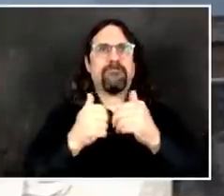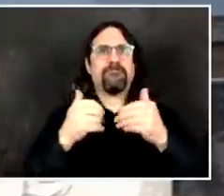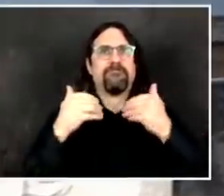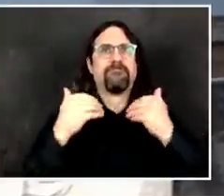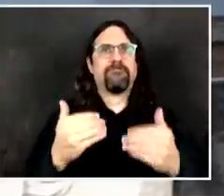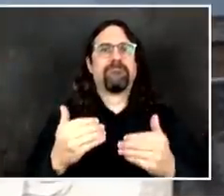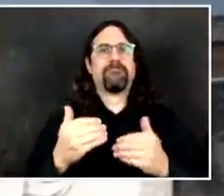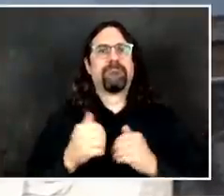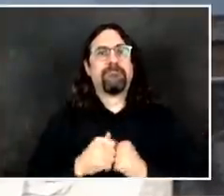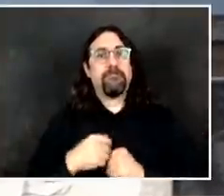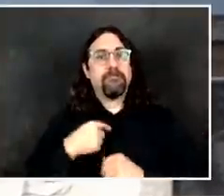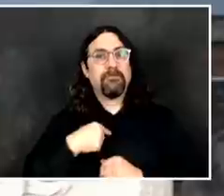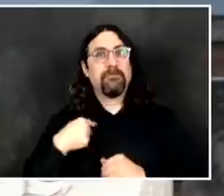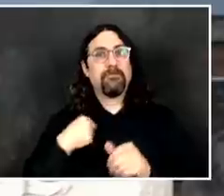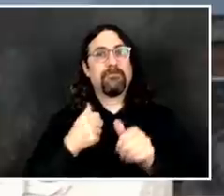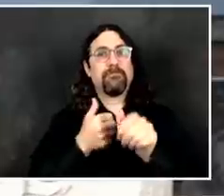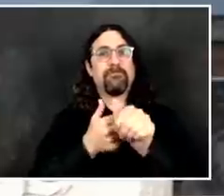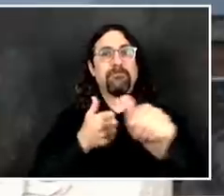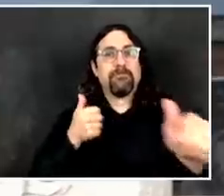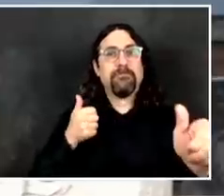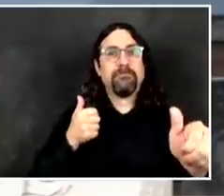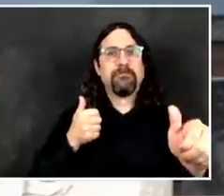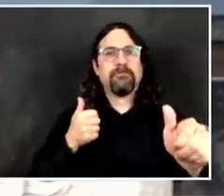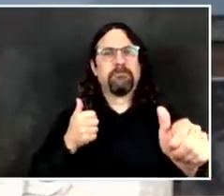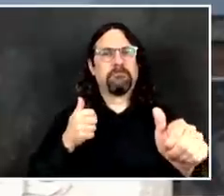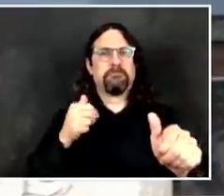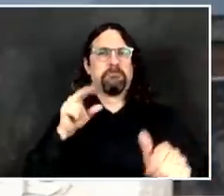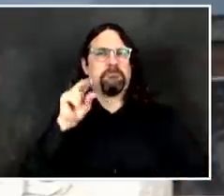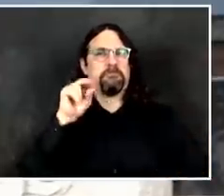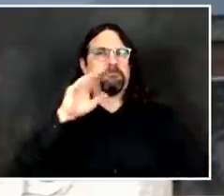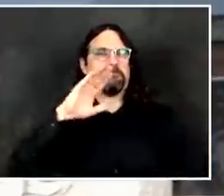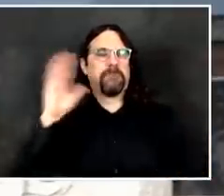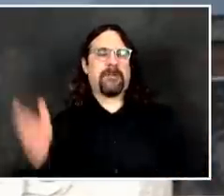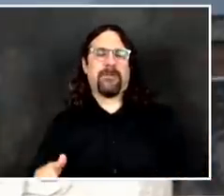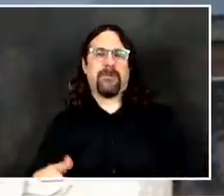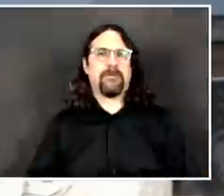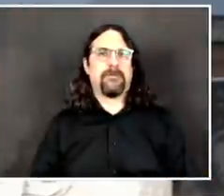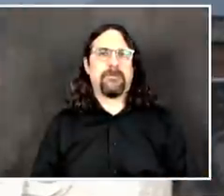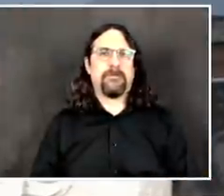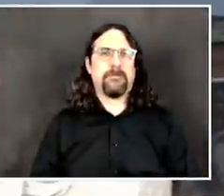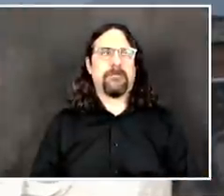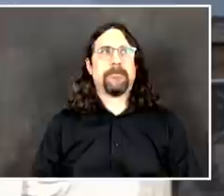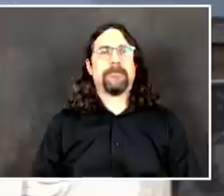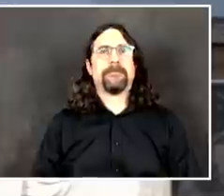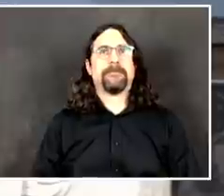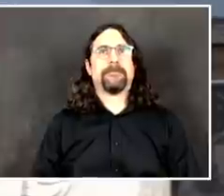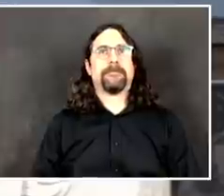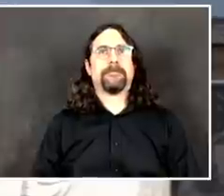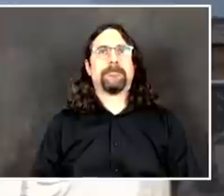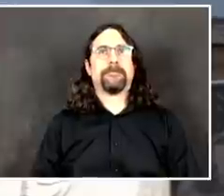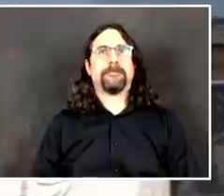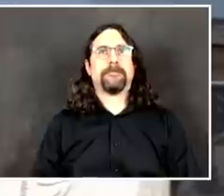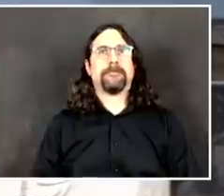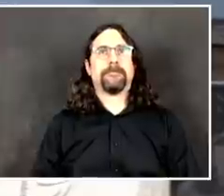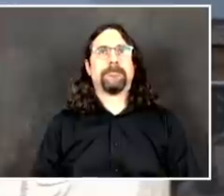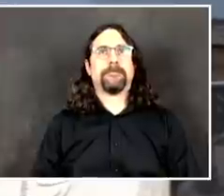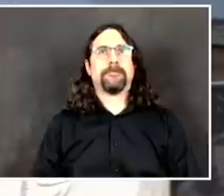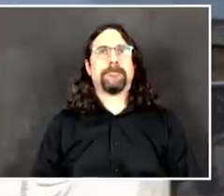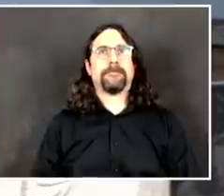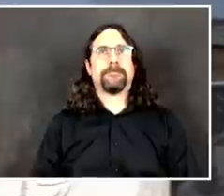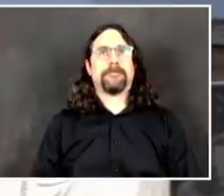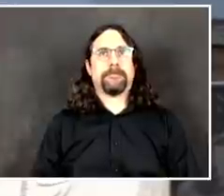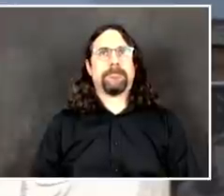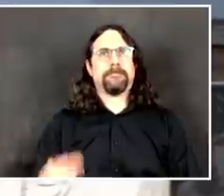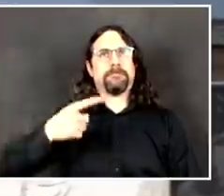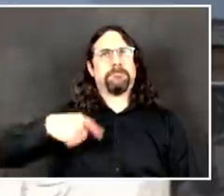farther than they ever thought they could. And it is part of who we are. It's in our blood as New Yorkers. There's